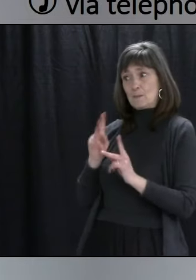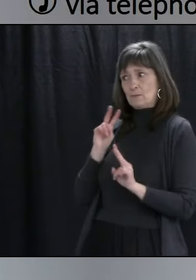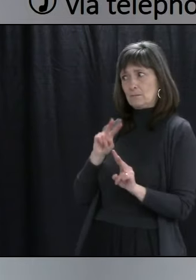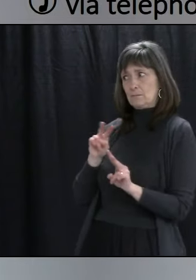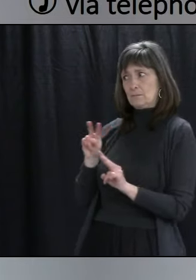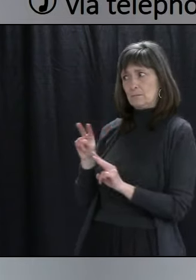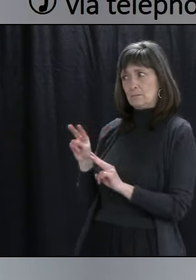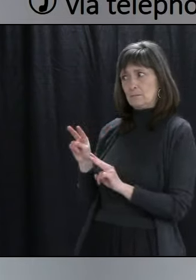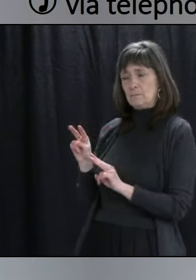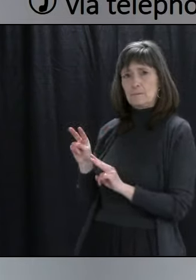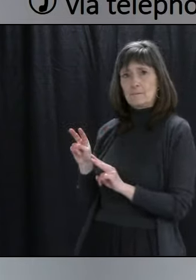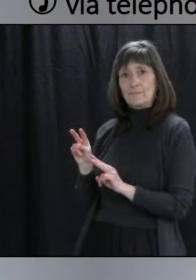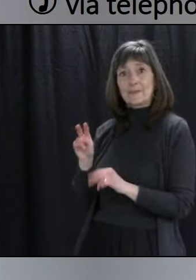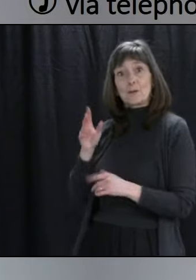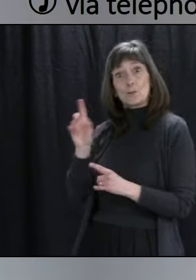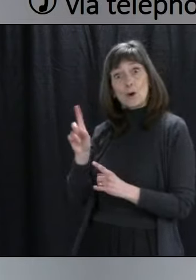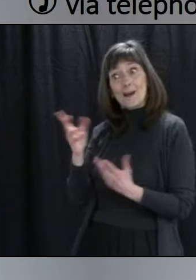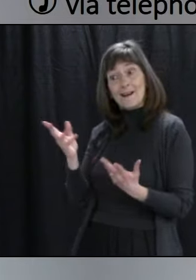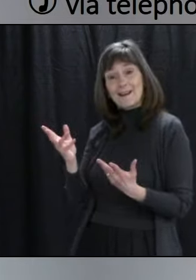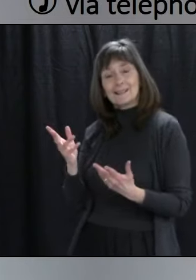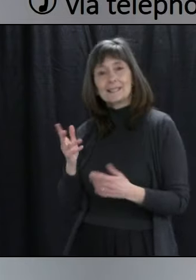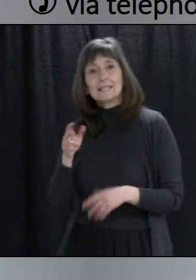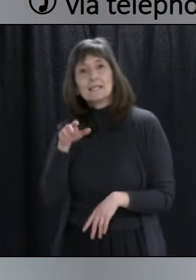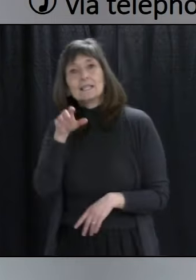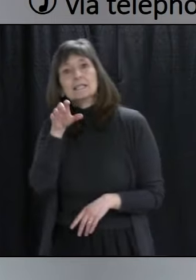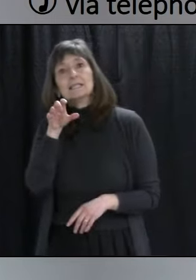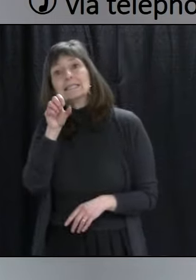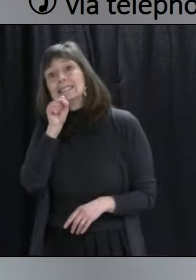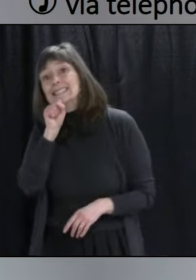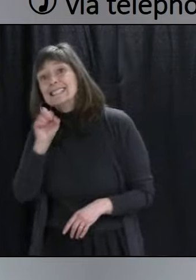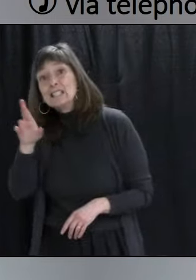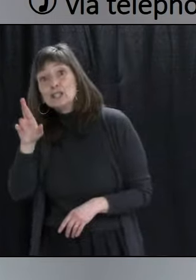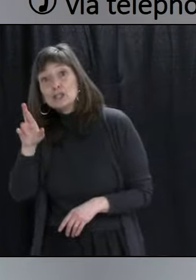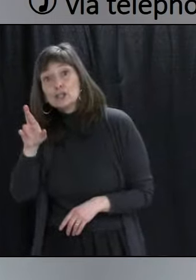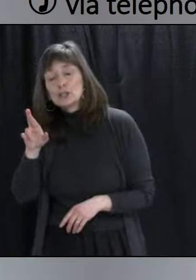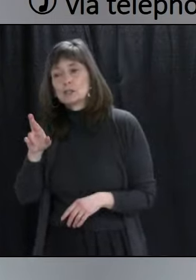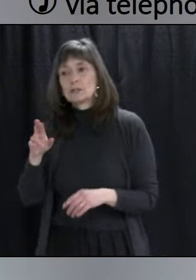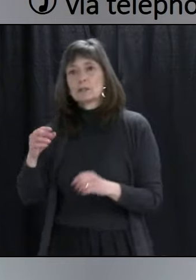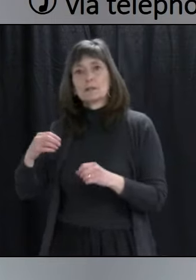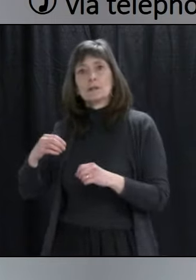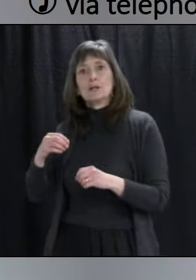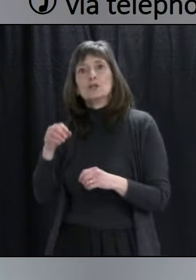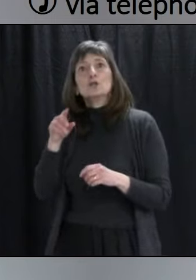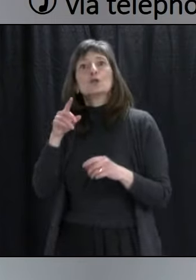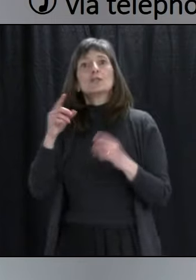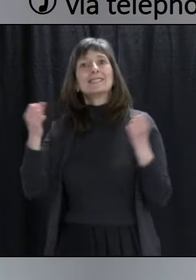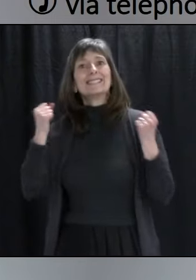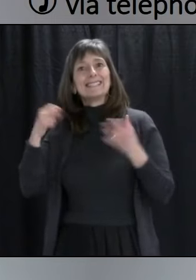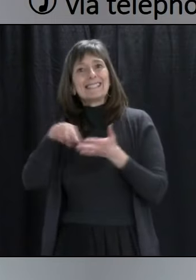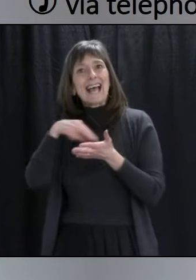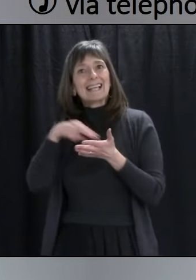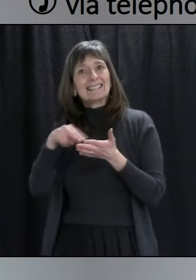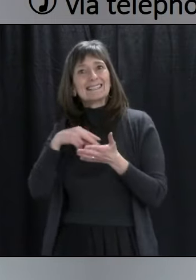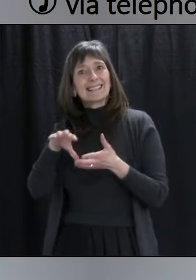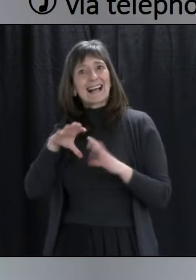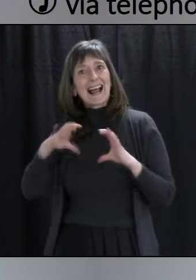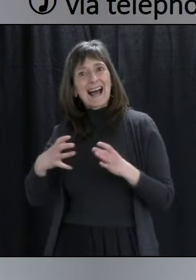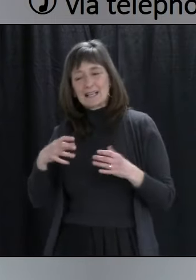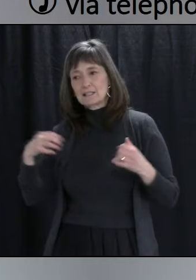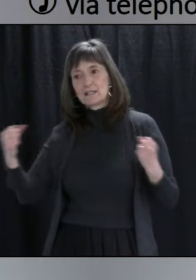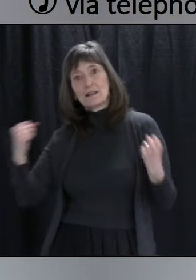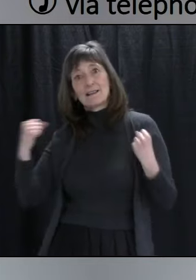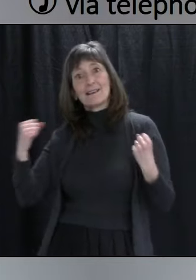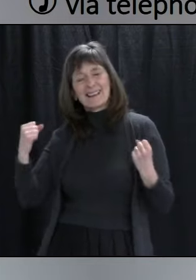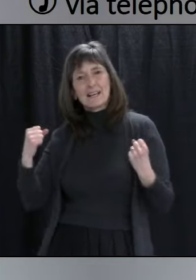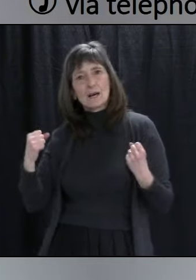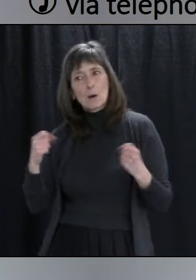seniors doing Zumba in rooms in close proximity. These are people who are adults and whose